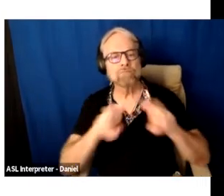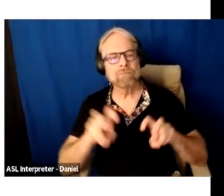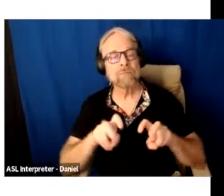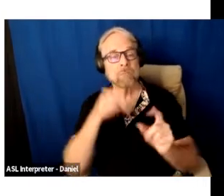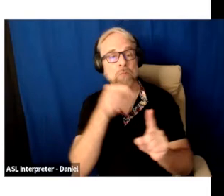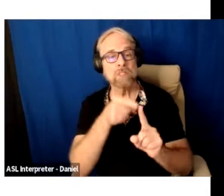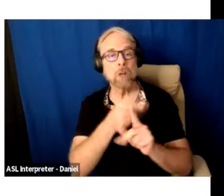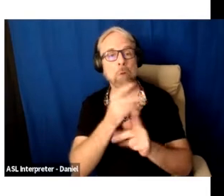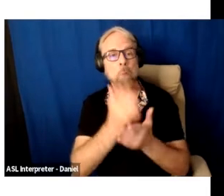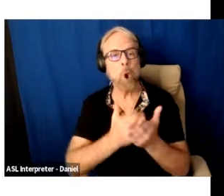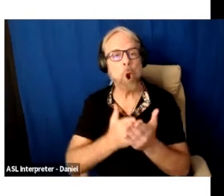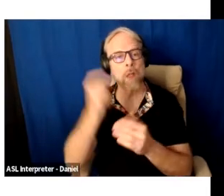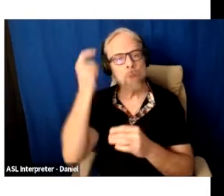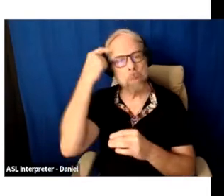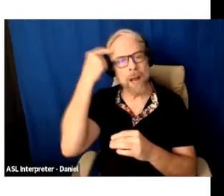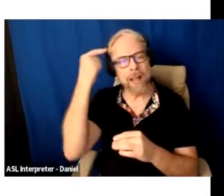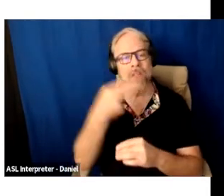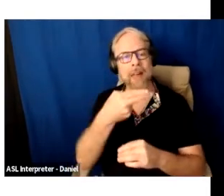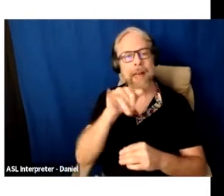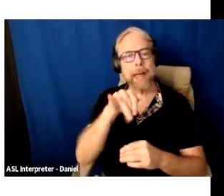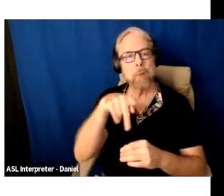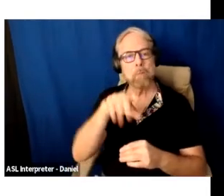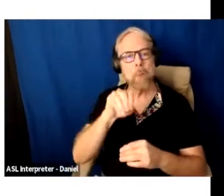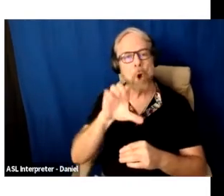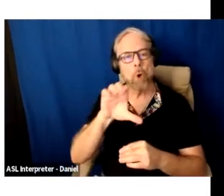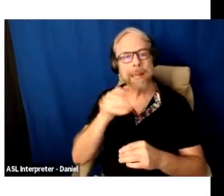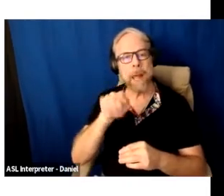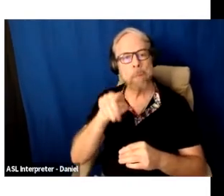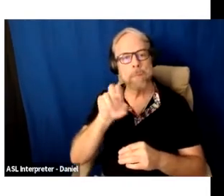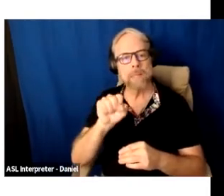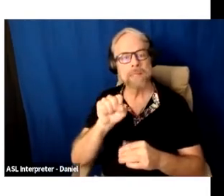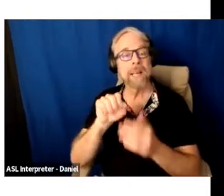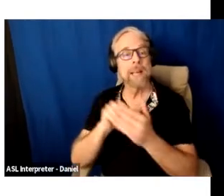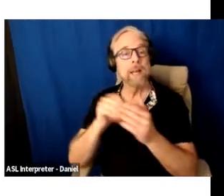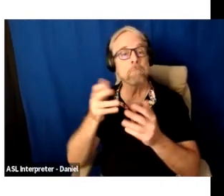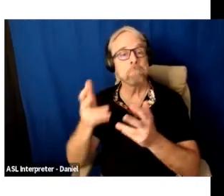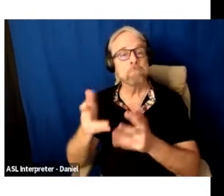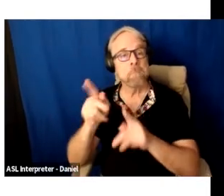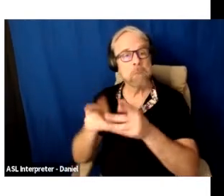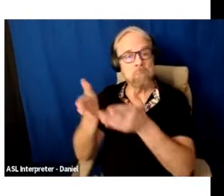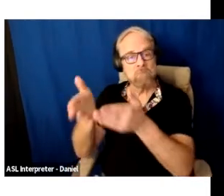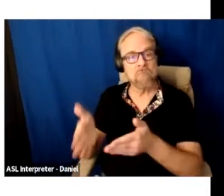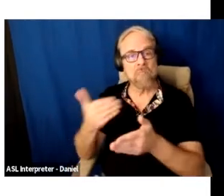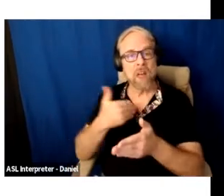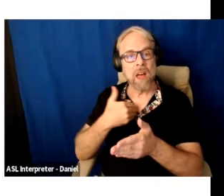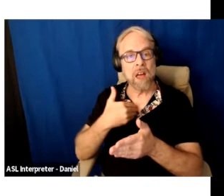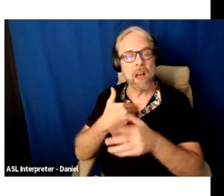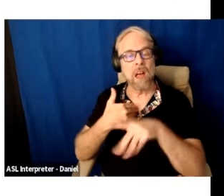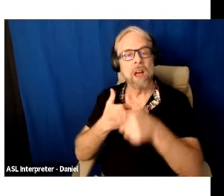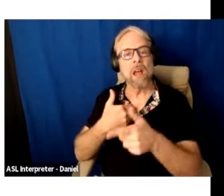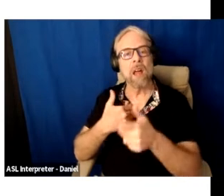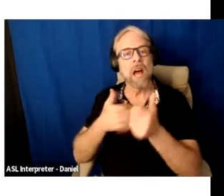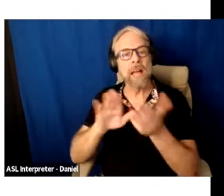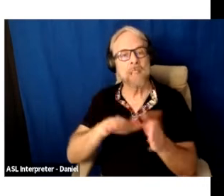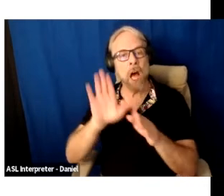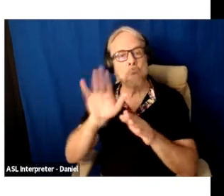the hippocampus, which in people who have died by suicide and people